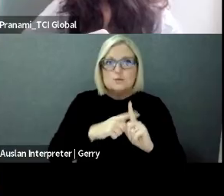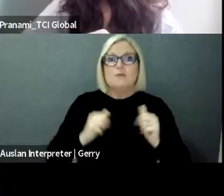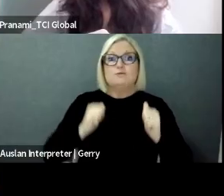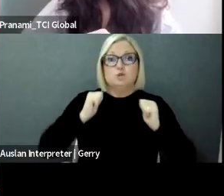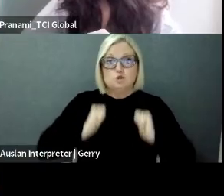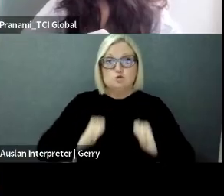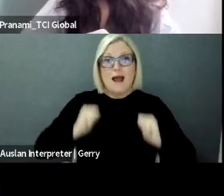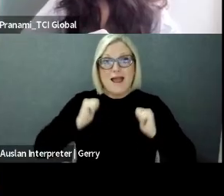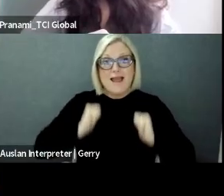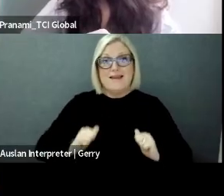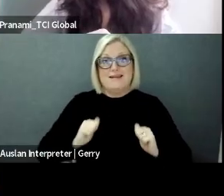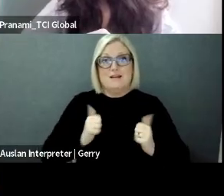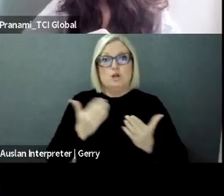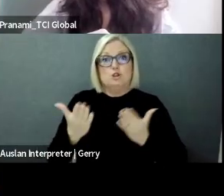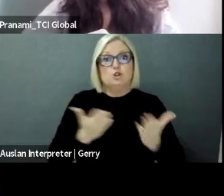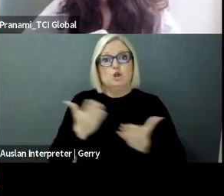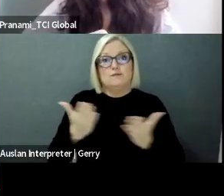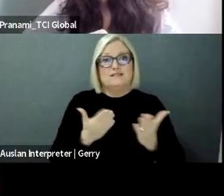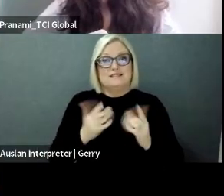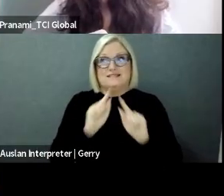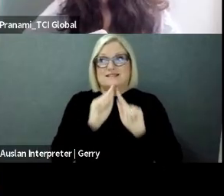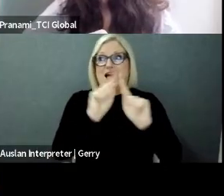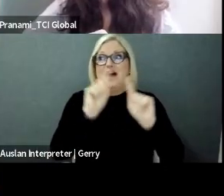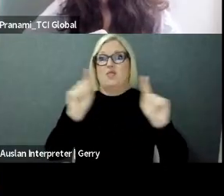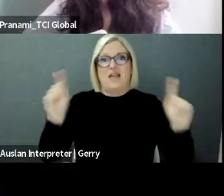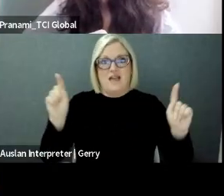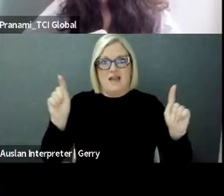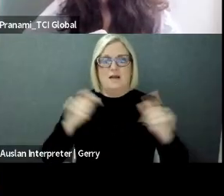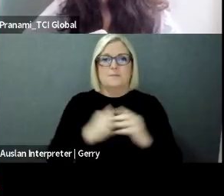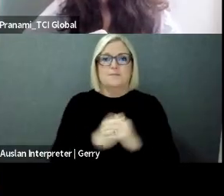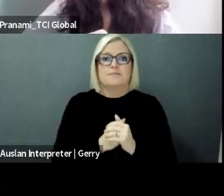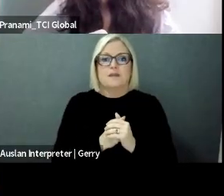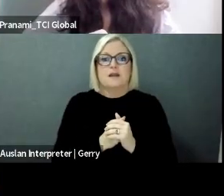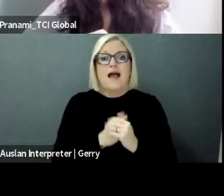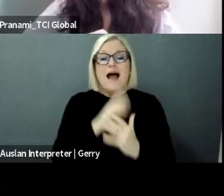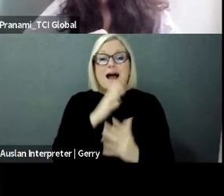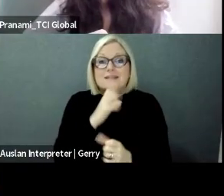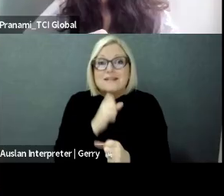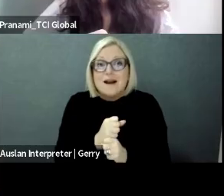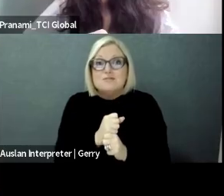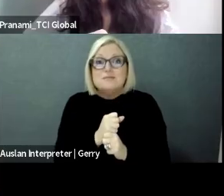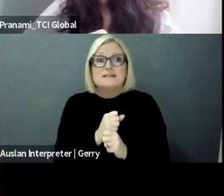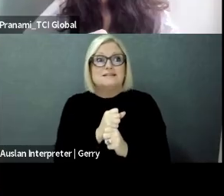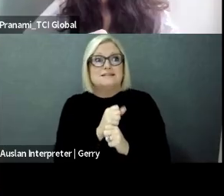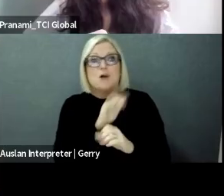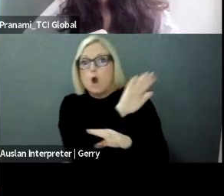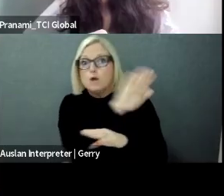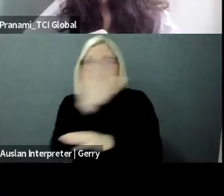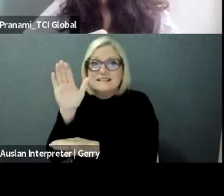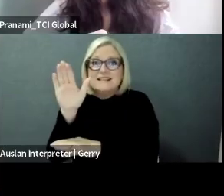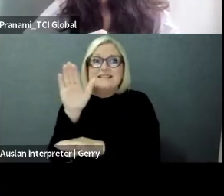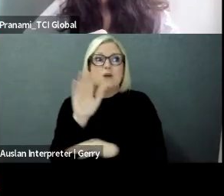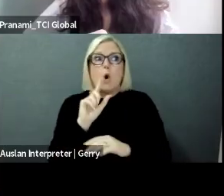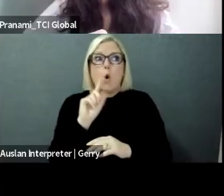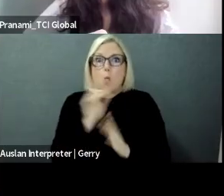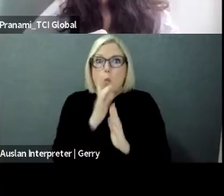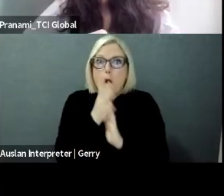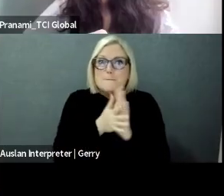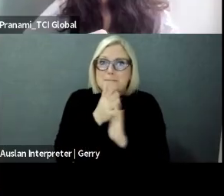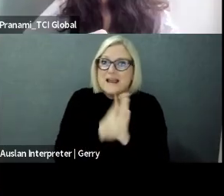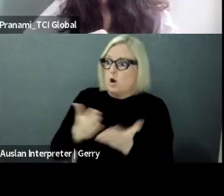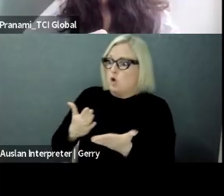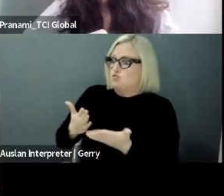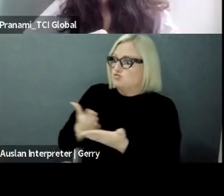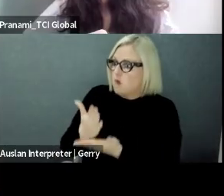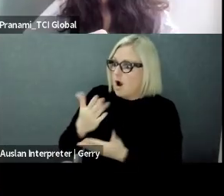service providers, policymakers on what rights look like for people with psychosocial disabilities. And that includes